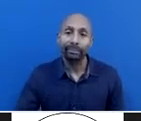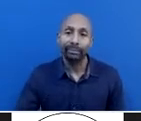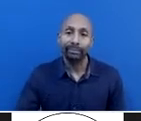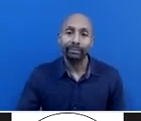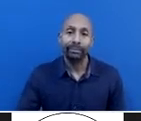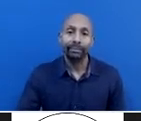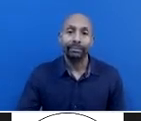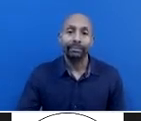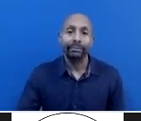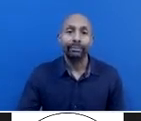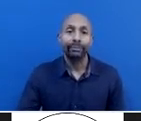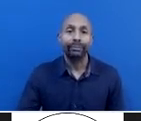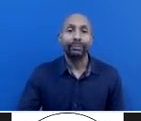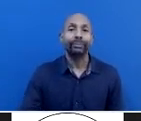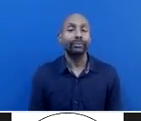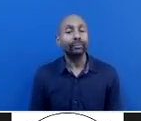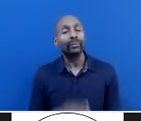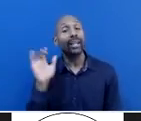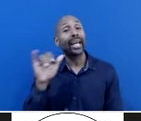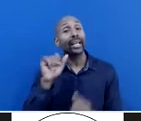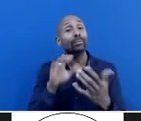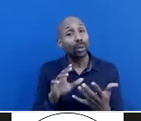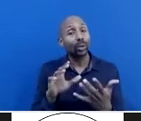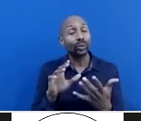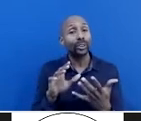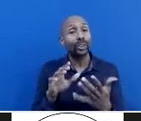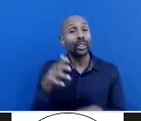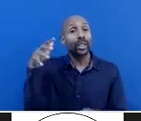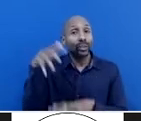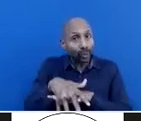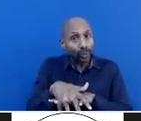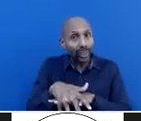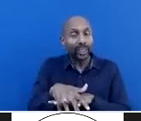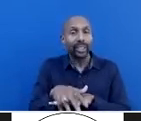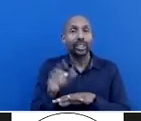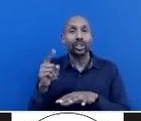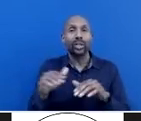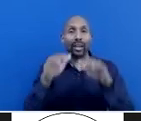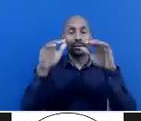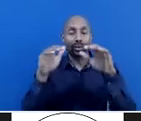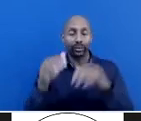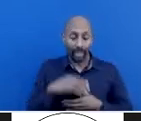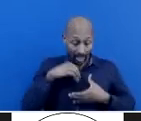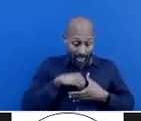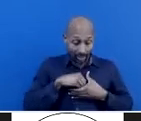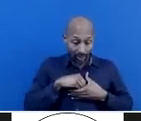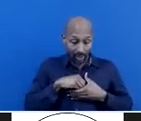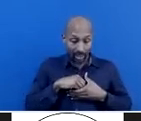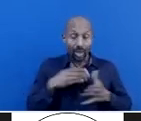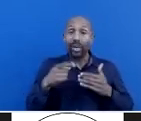this approach is two fundamental things. At an internal level, accept everything that you experience as a